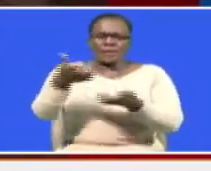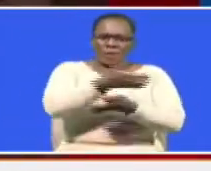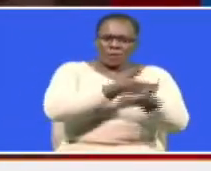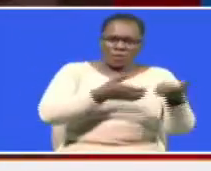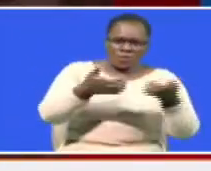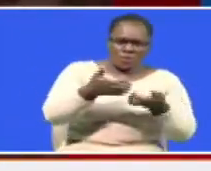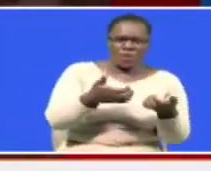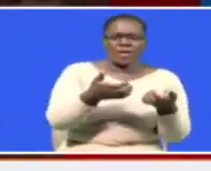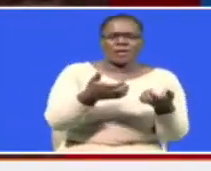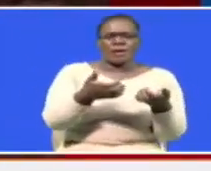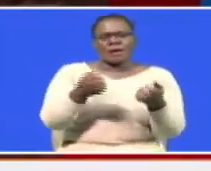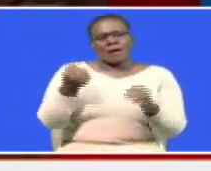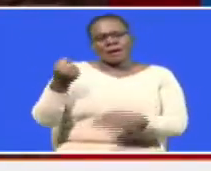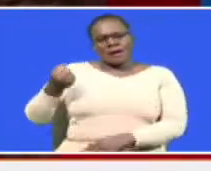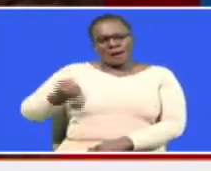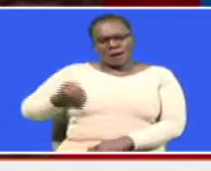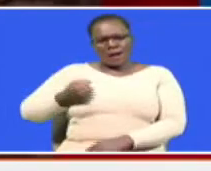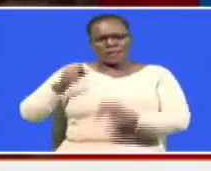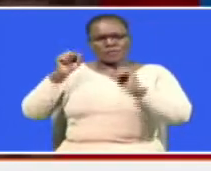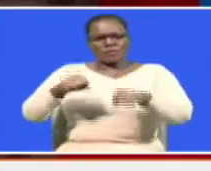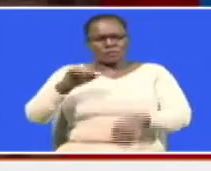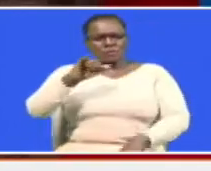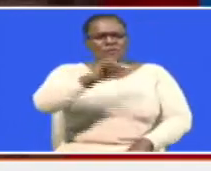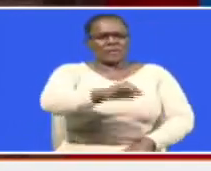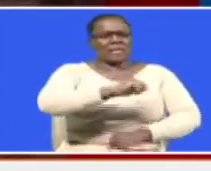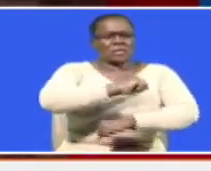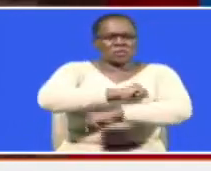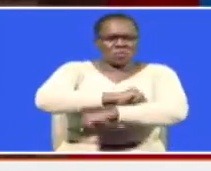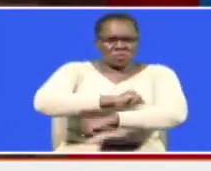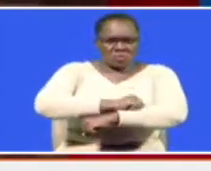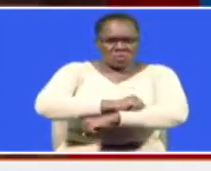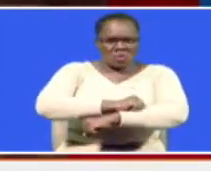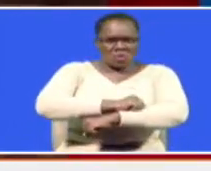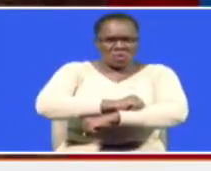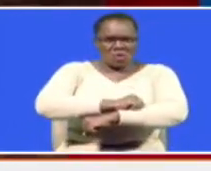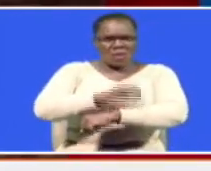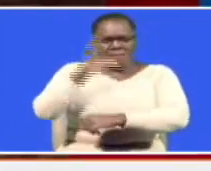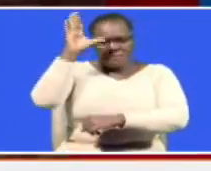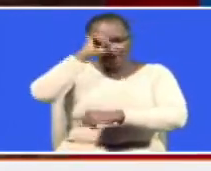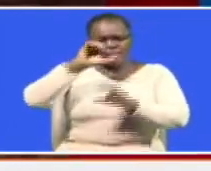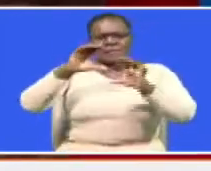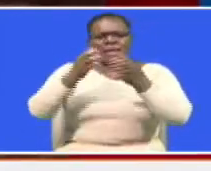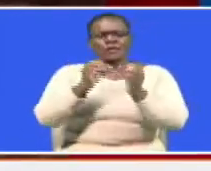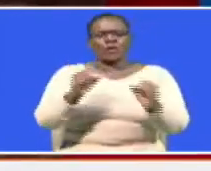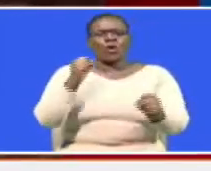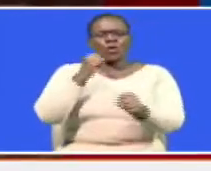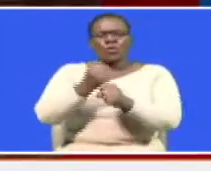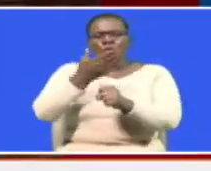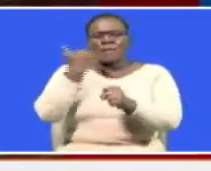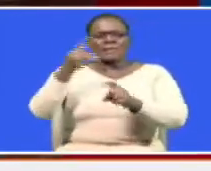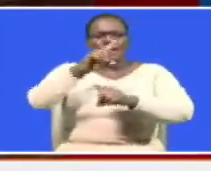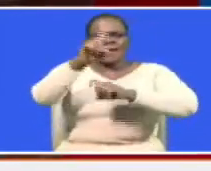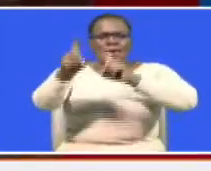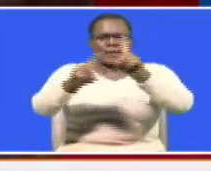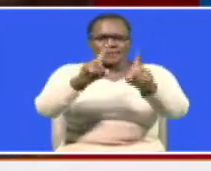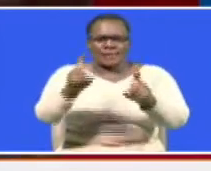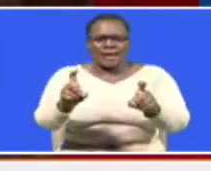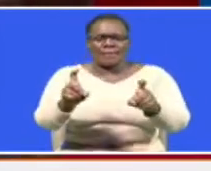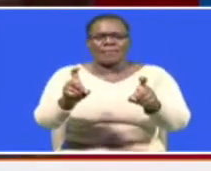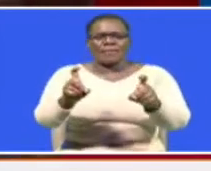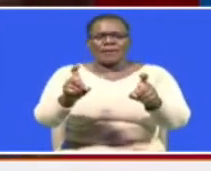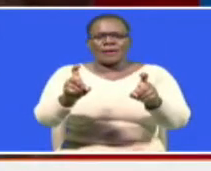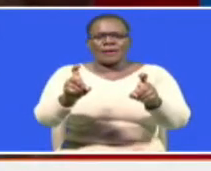economy. If girls are able to stay in school, they don't miss classes, they can do better on exams, they